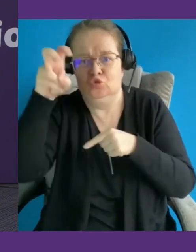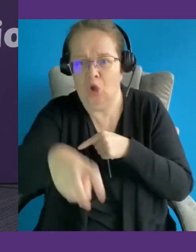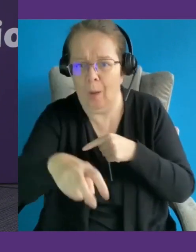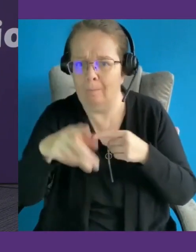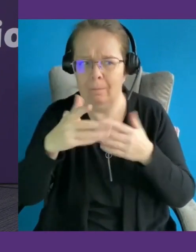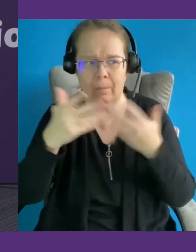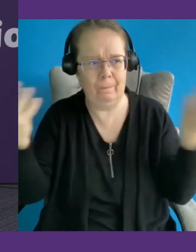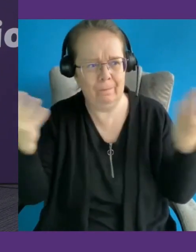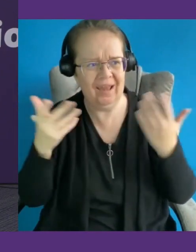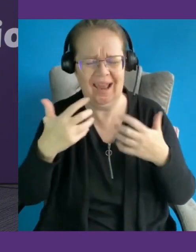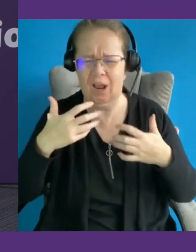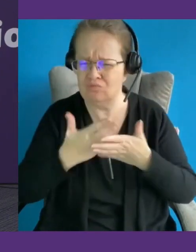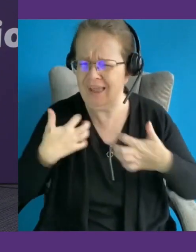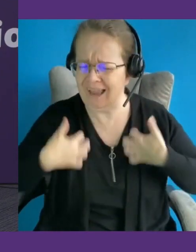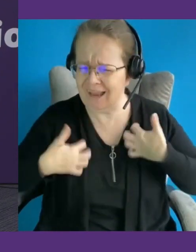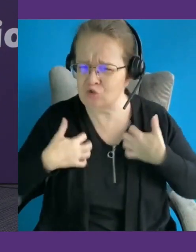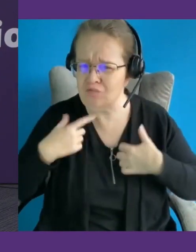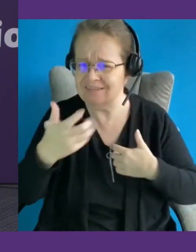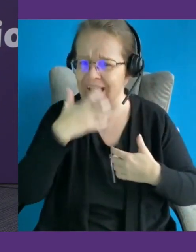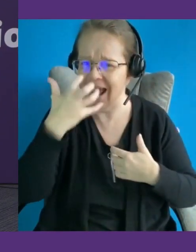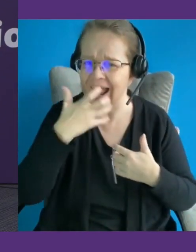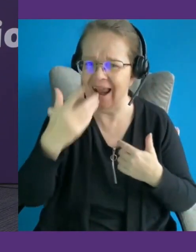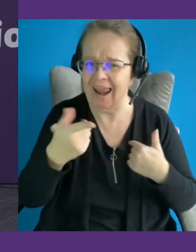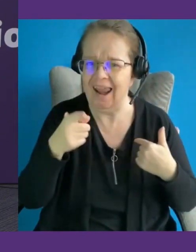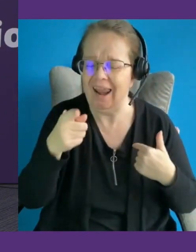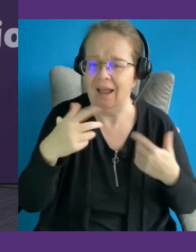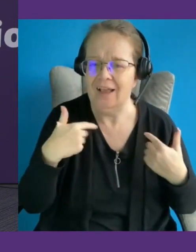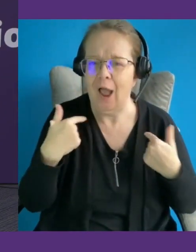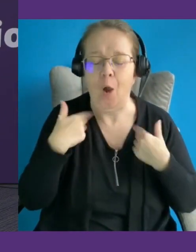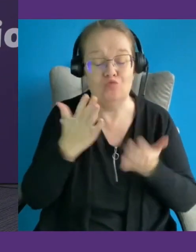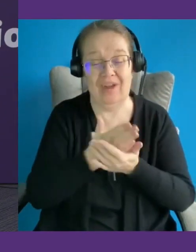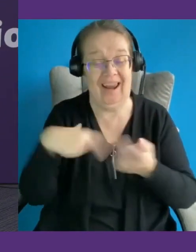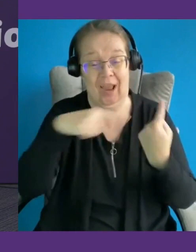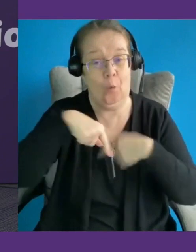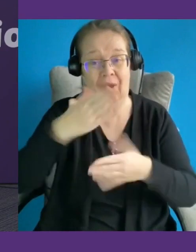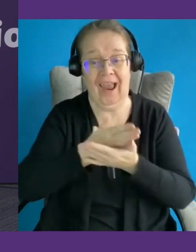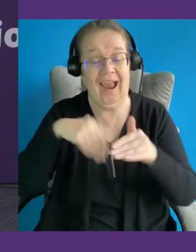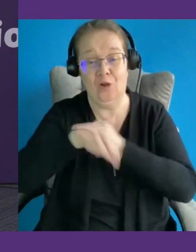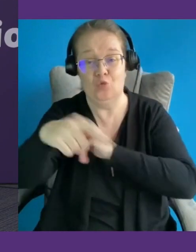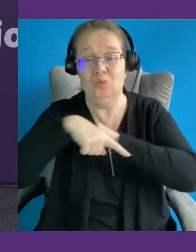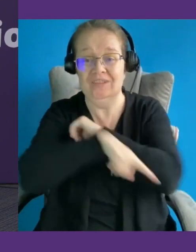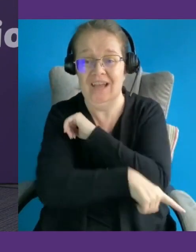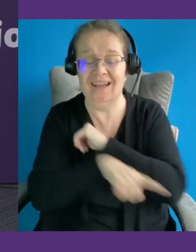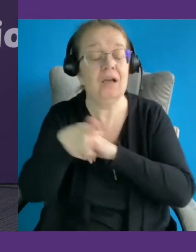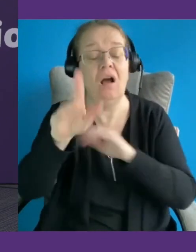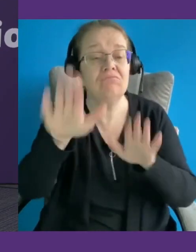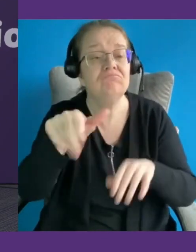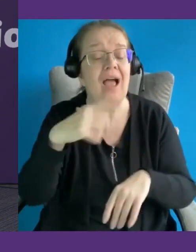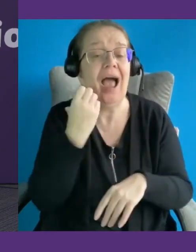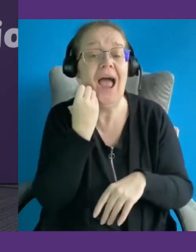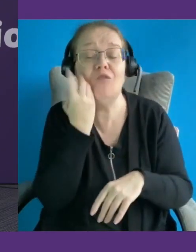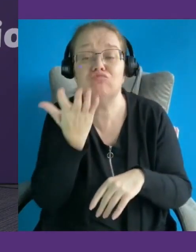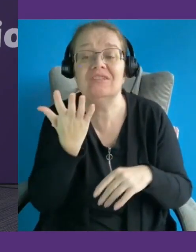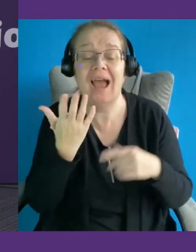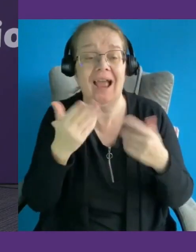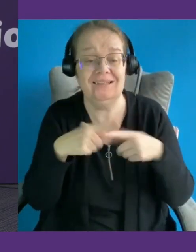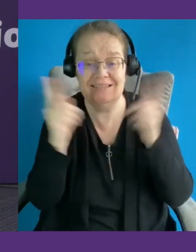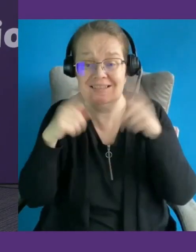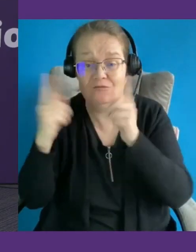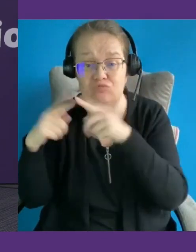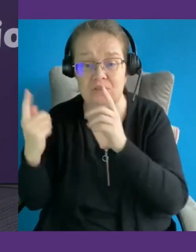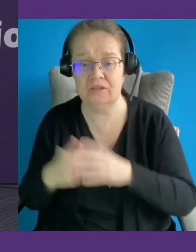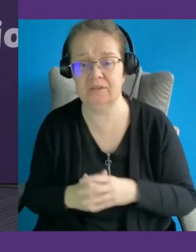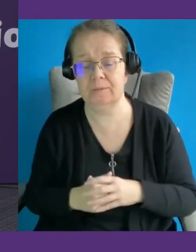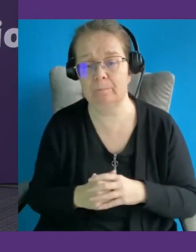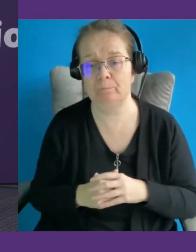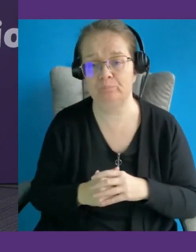so interesting. It must be really, so much crosses your desk. It's so much stuff. It does. Every day is different. Yeah, but really, it's in the